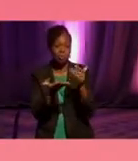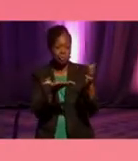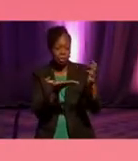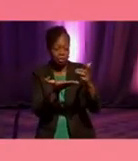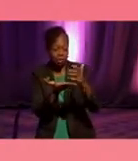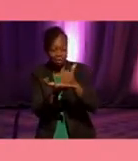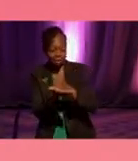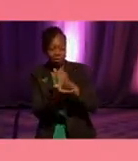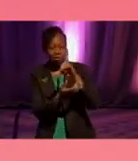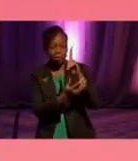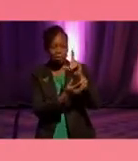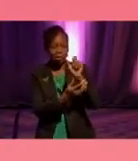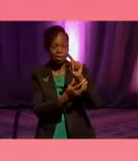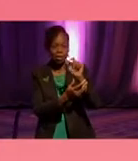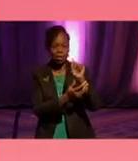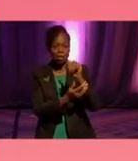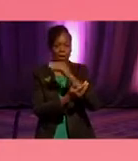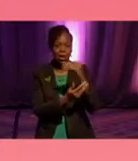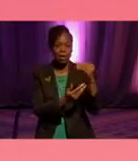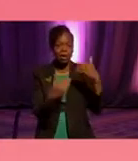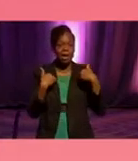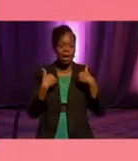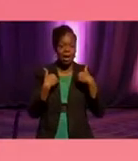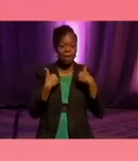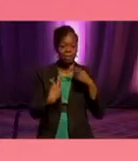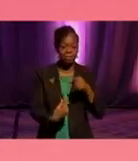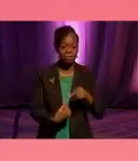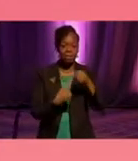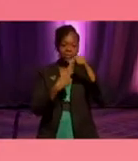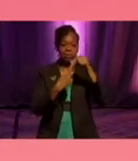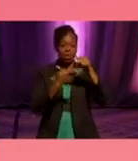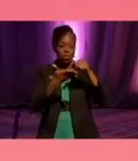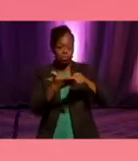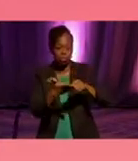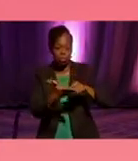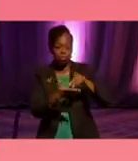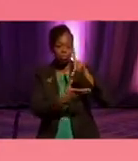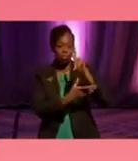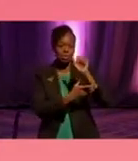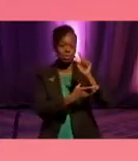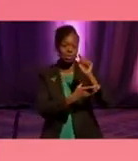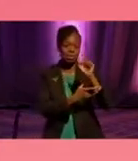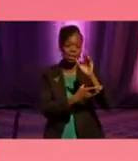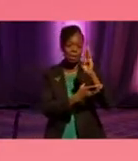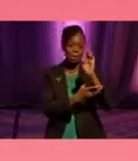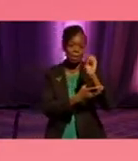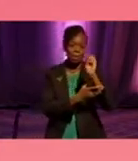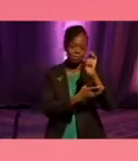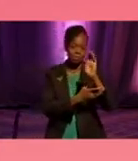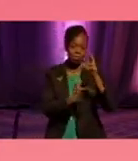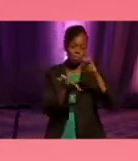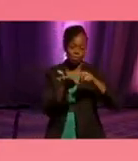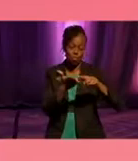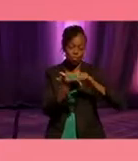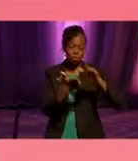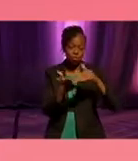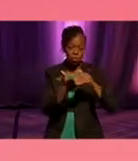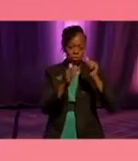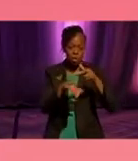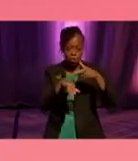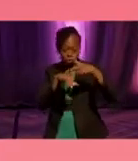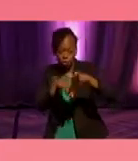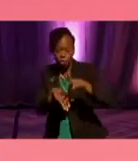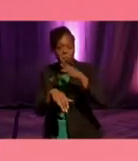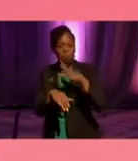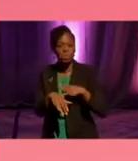data and have a resource center or a database to refer women to when they show